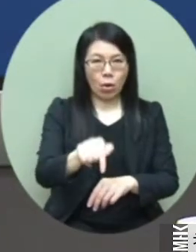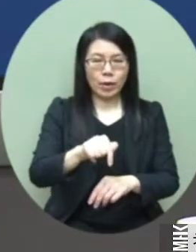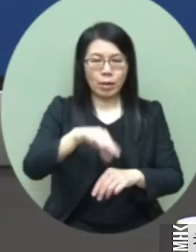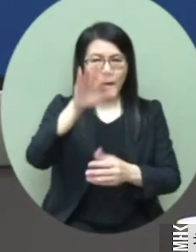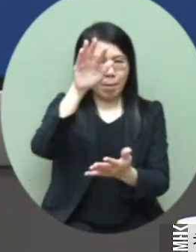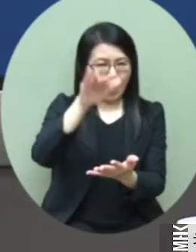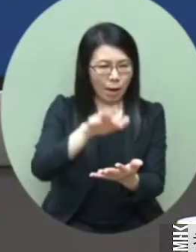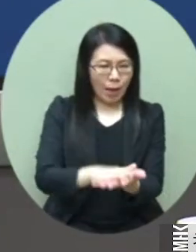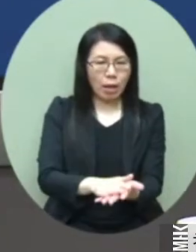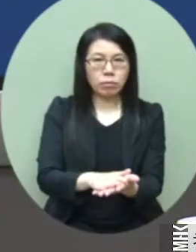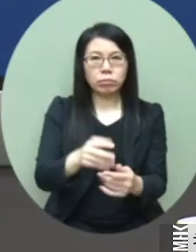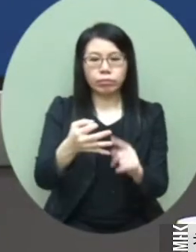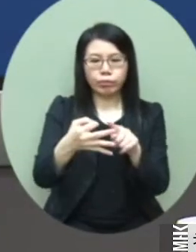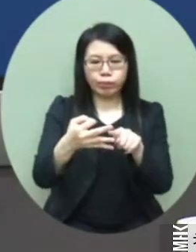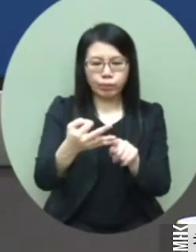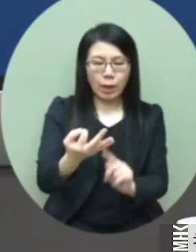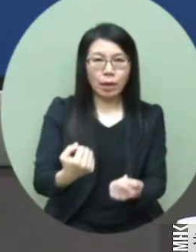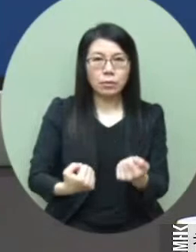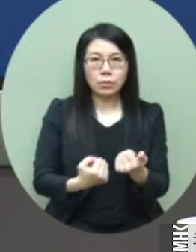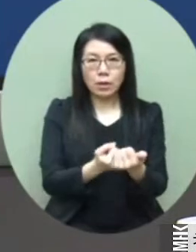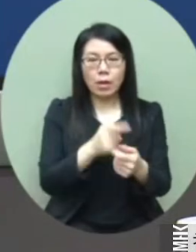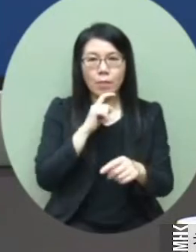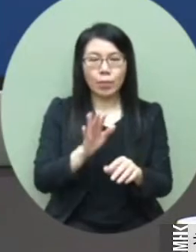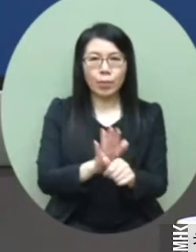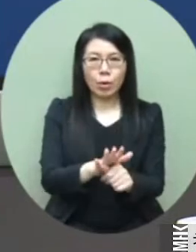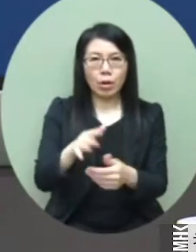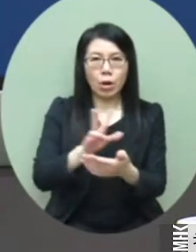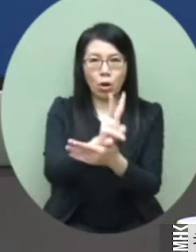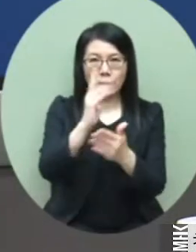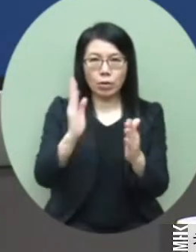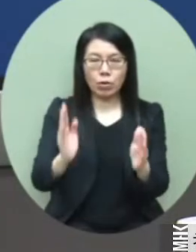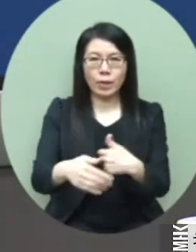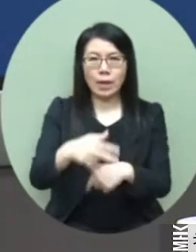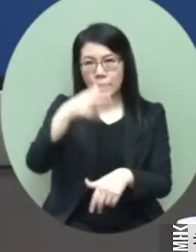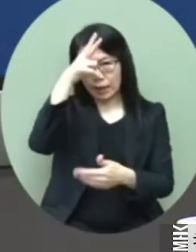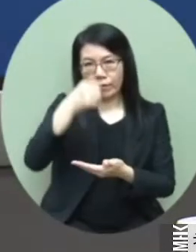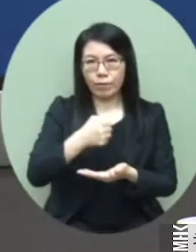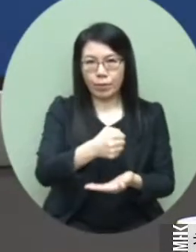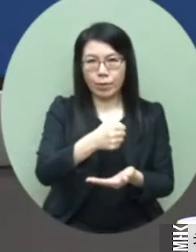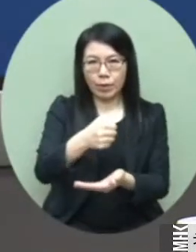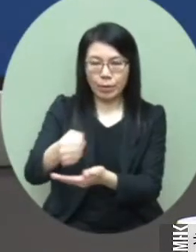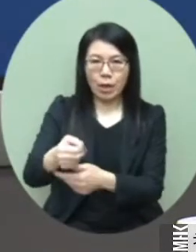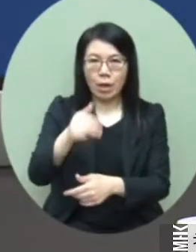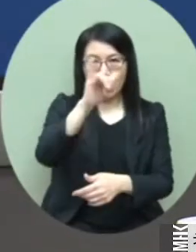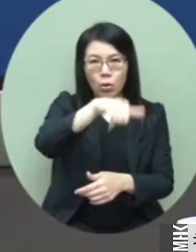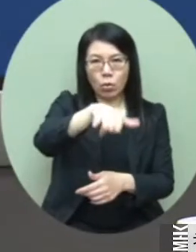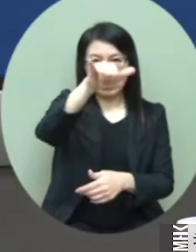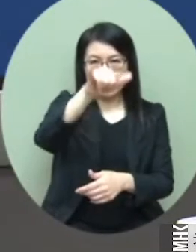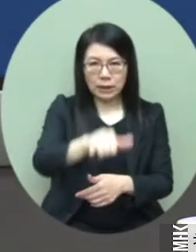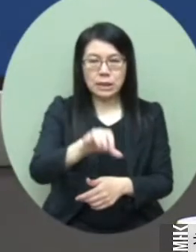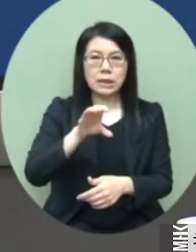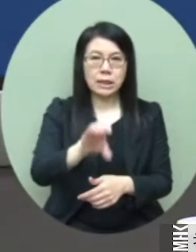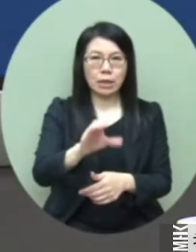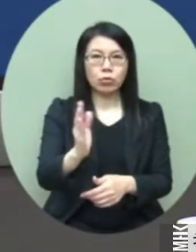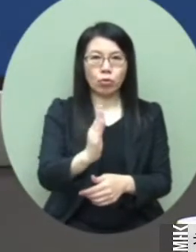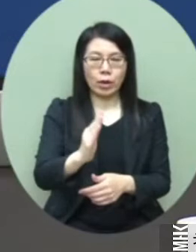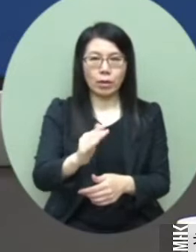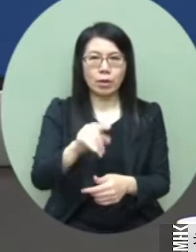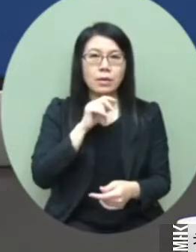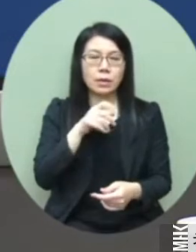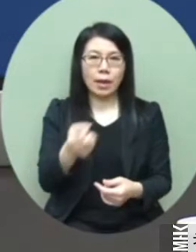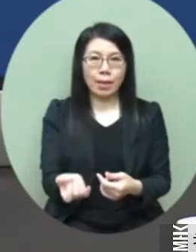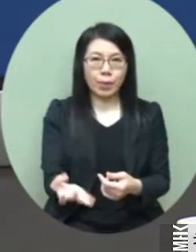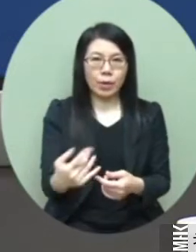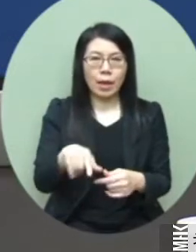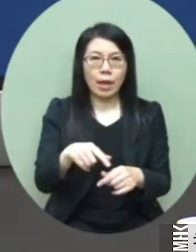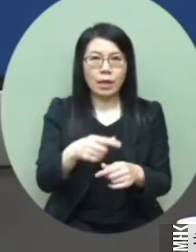ESS. The money involved was $43 billion. We have spent over $600 billion of